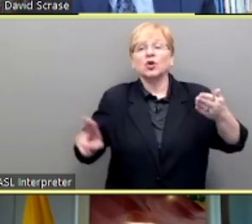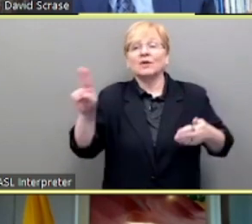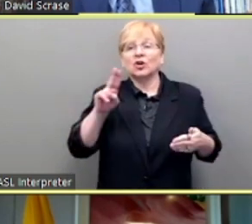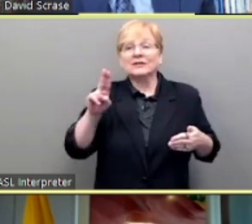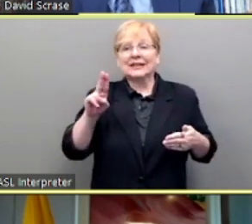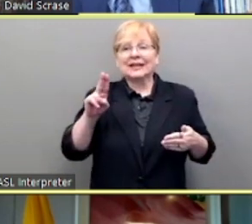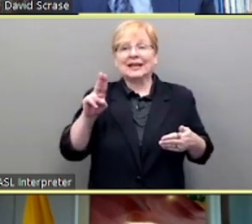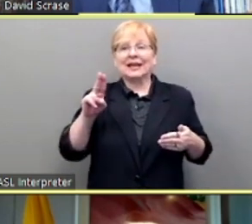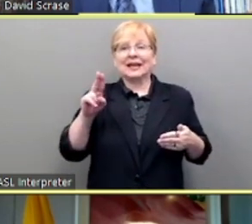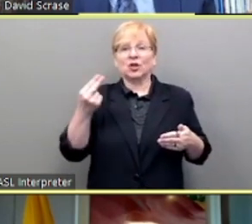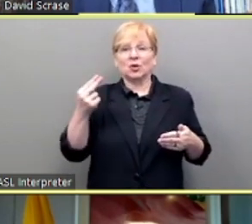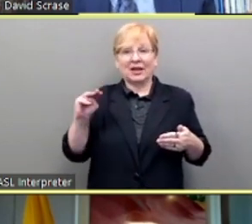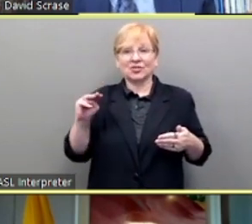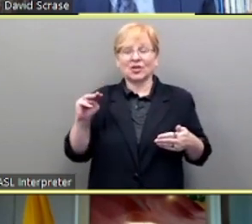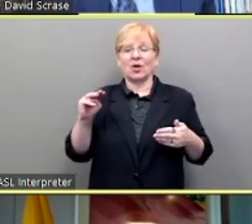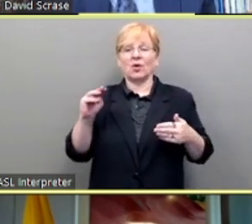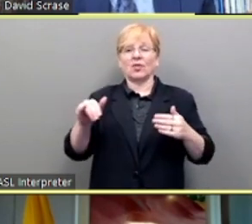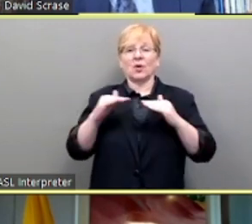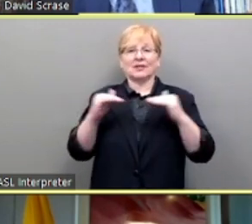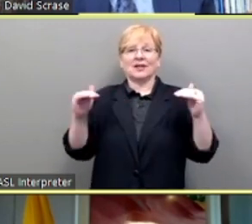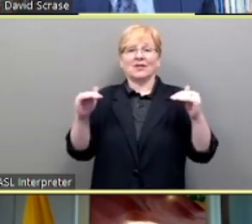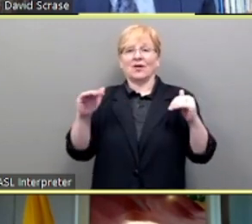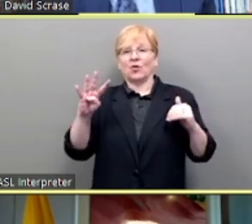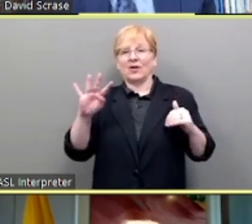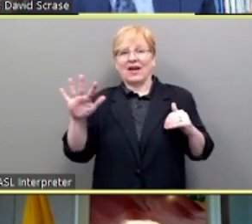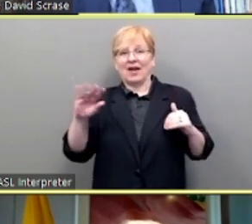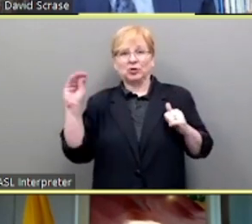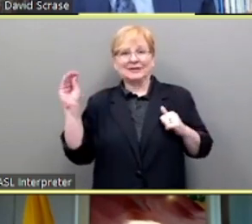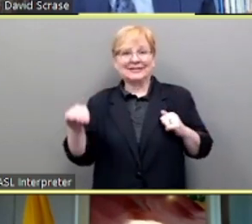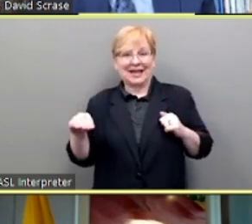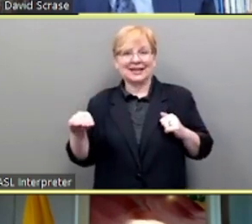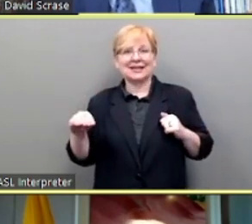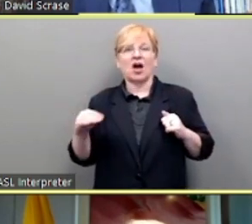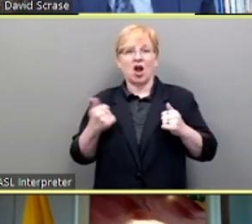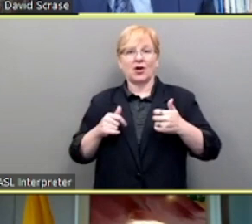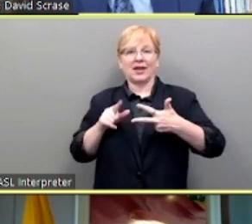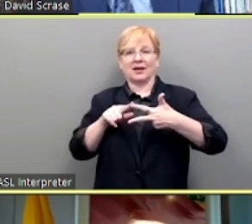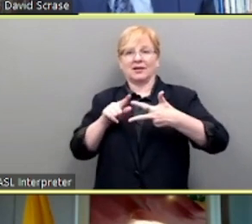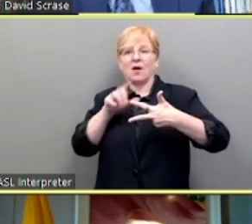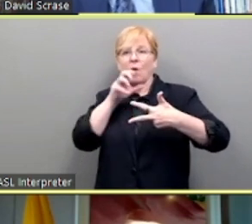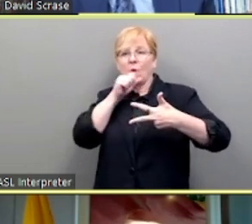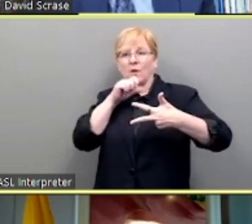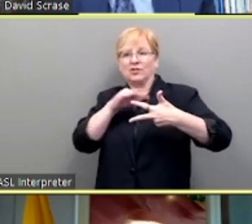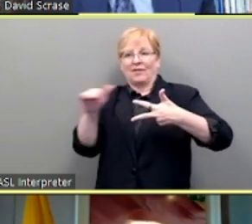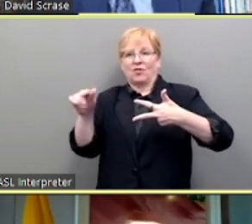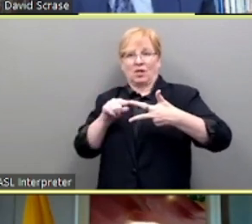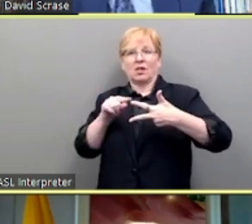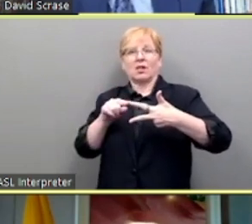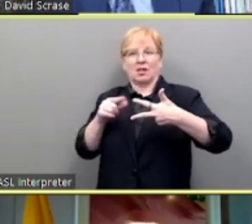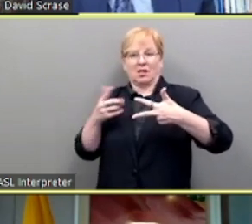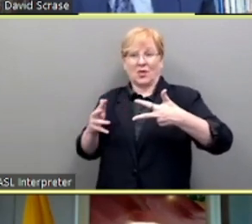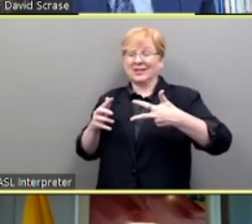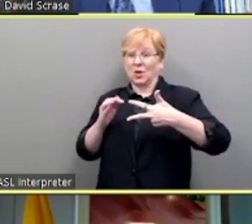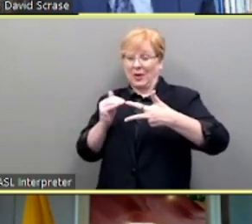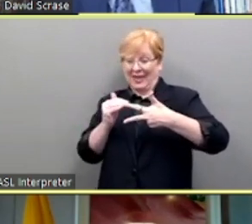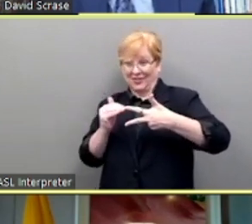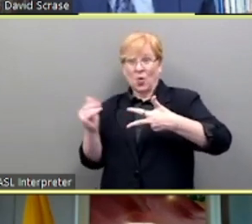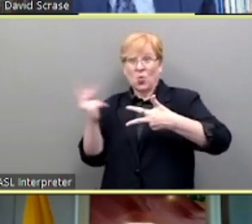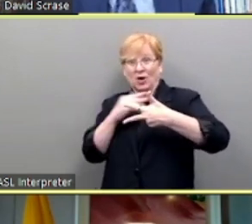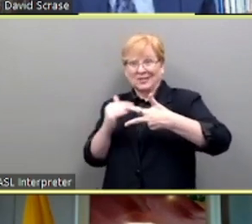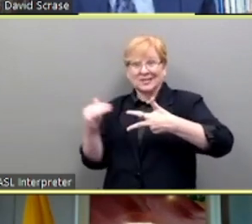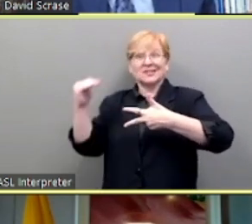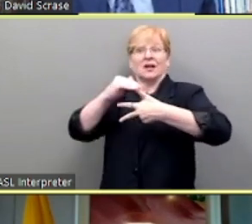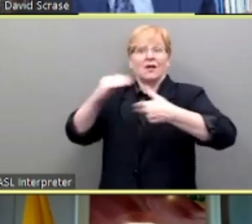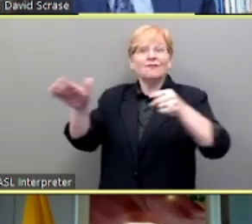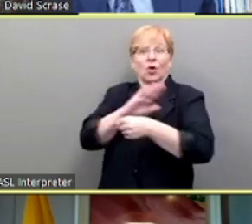New Mexico and Loveless, 25% or so contingency level 2. So we are well on our way up. And